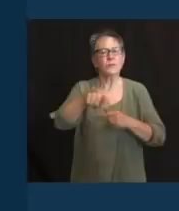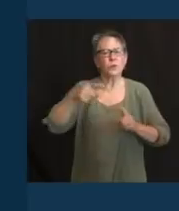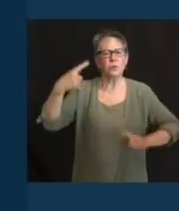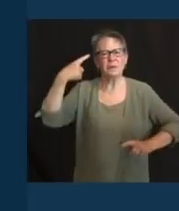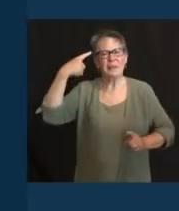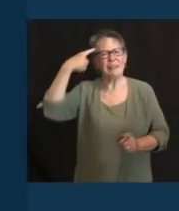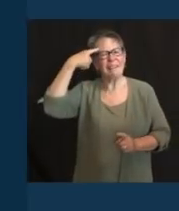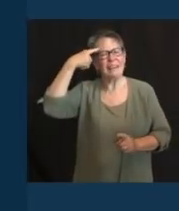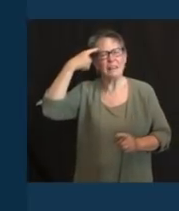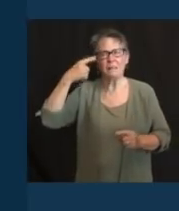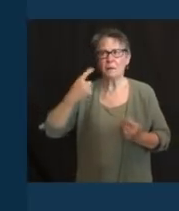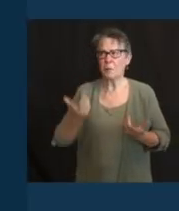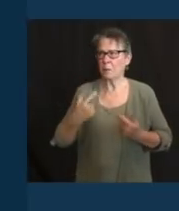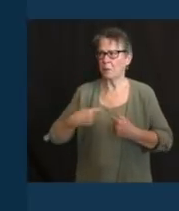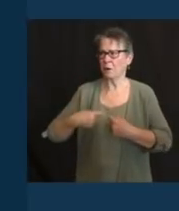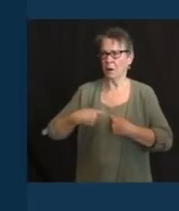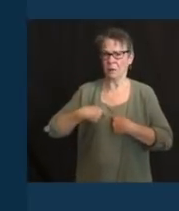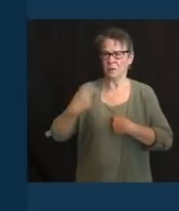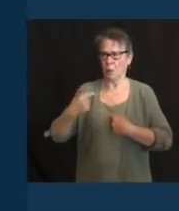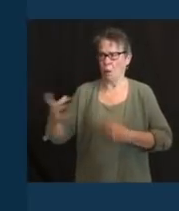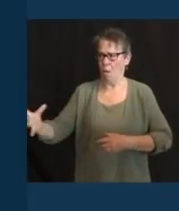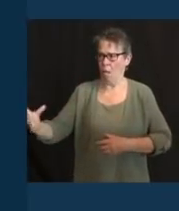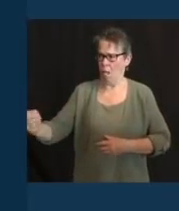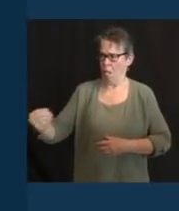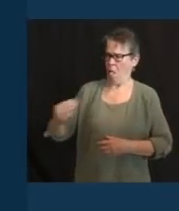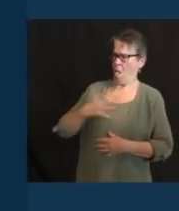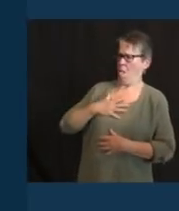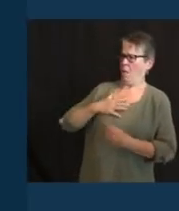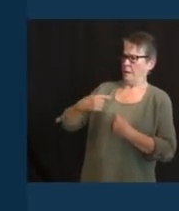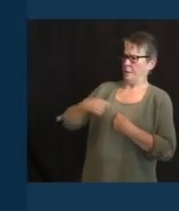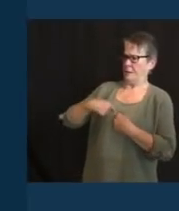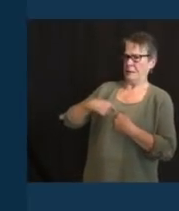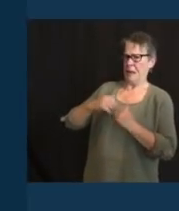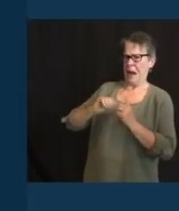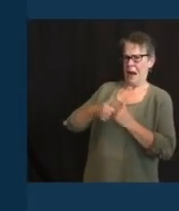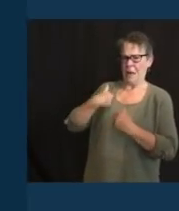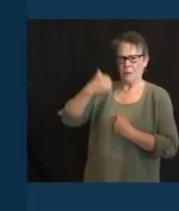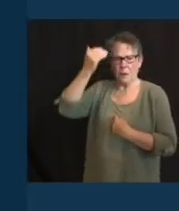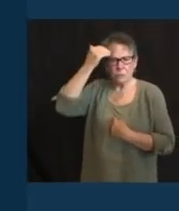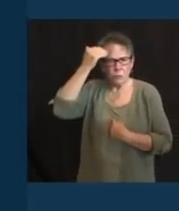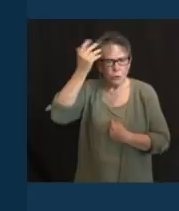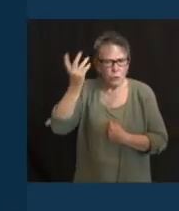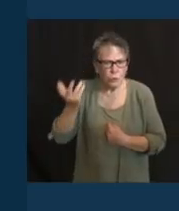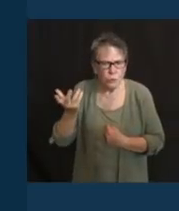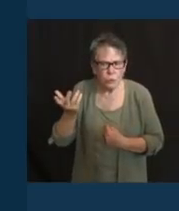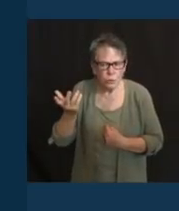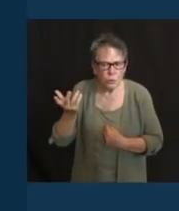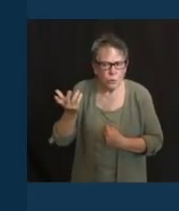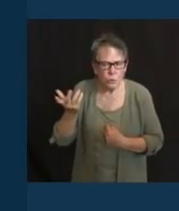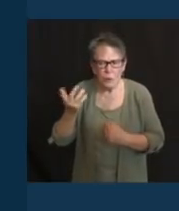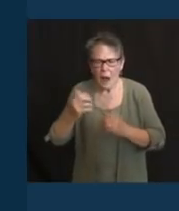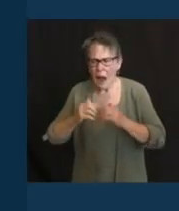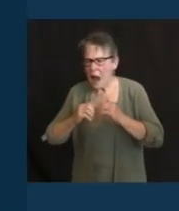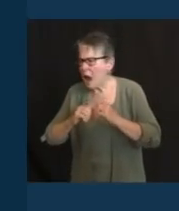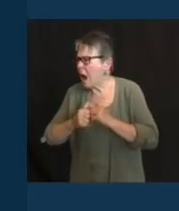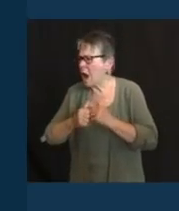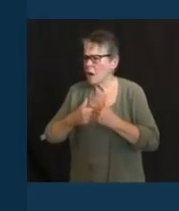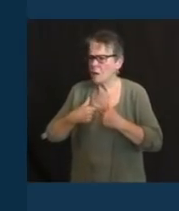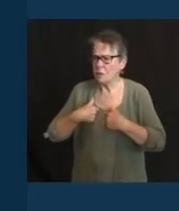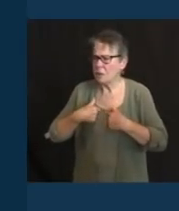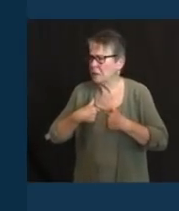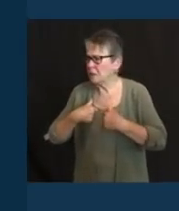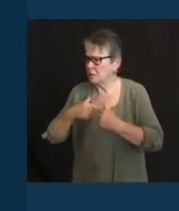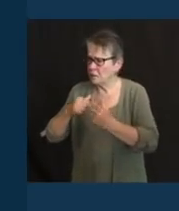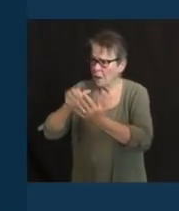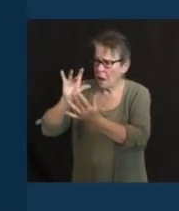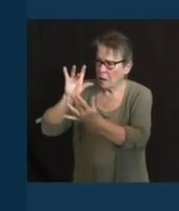campaign to ensure our residents know the vital importance of testing and contact tracing and the related services that may